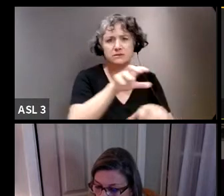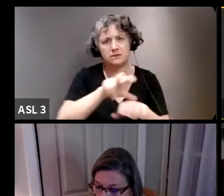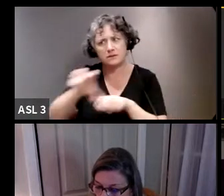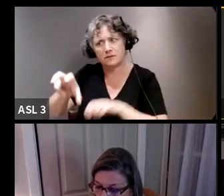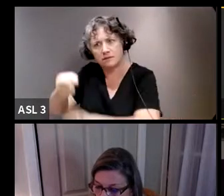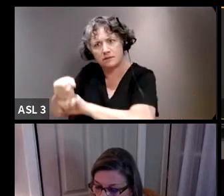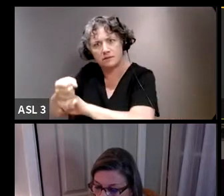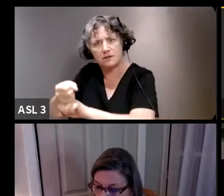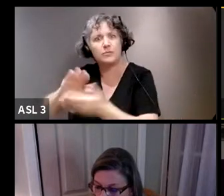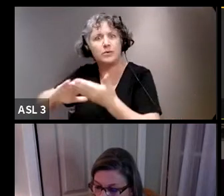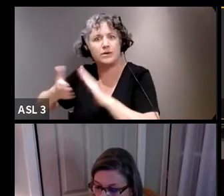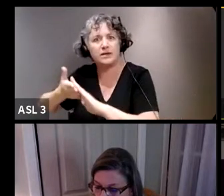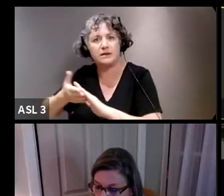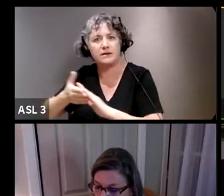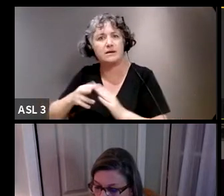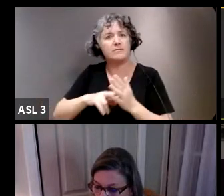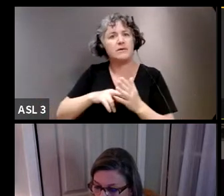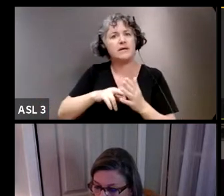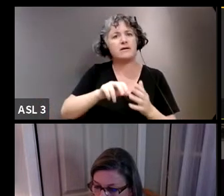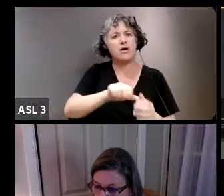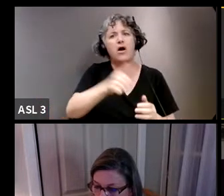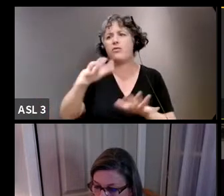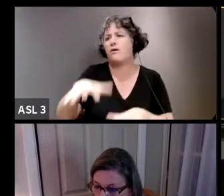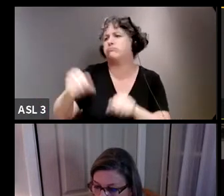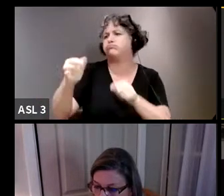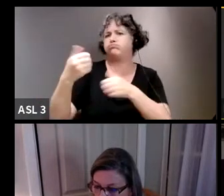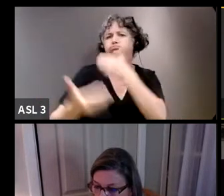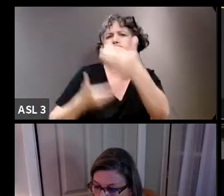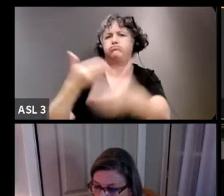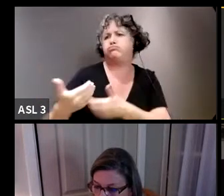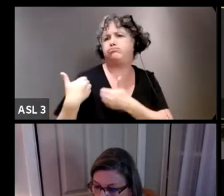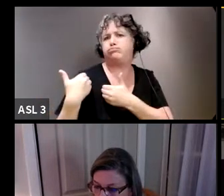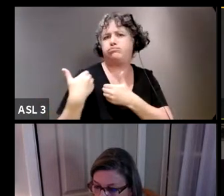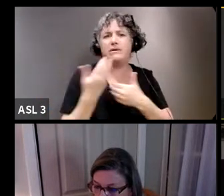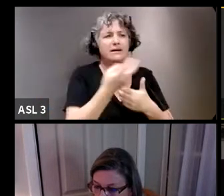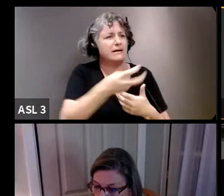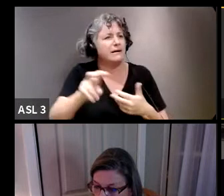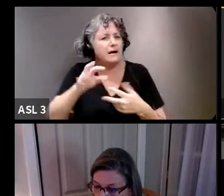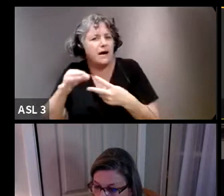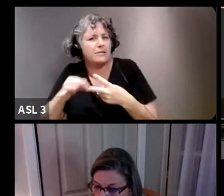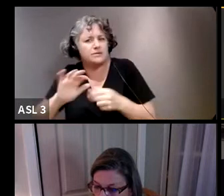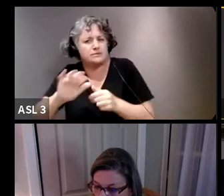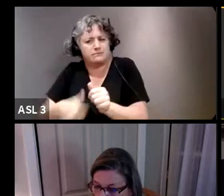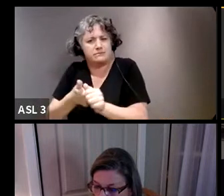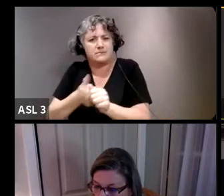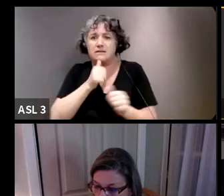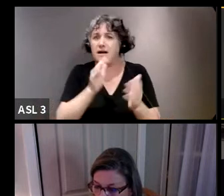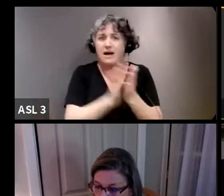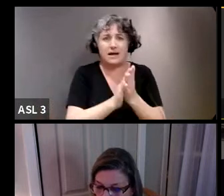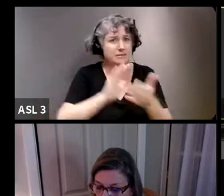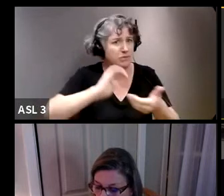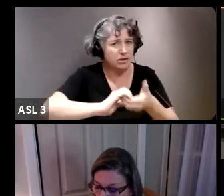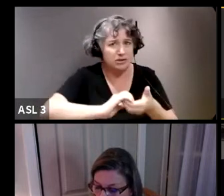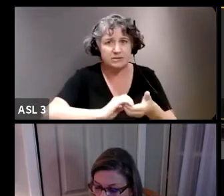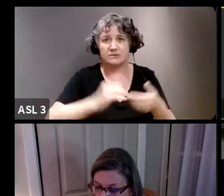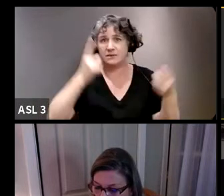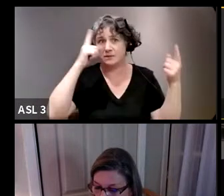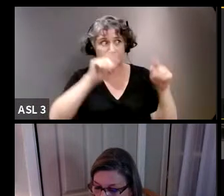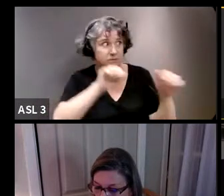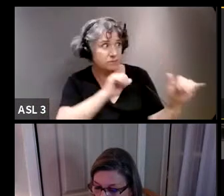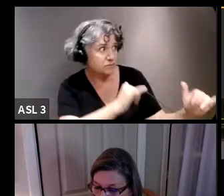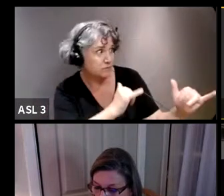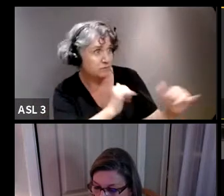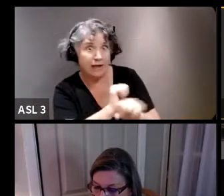not asking you to implement the community alternatives that's the whole point of community alternatives we're not asking for partnerships co-production models